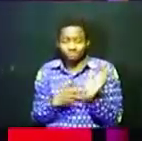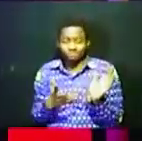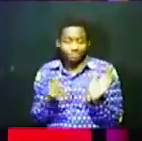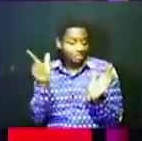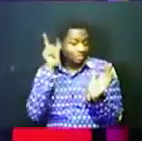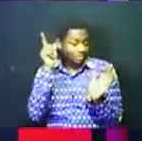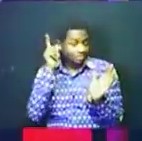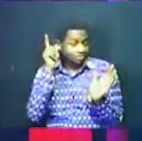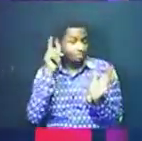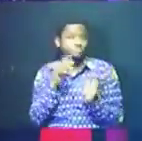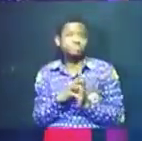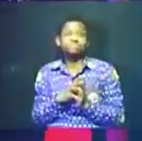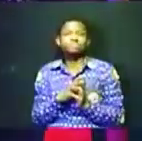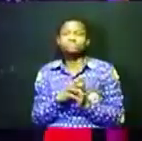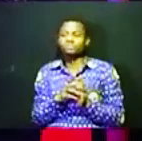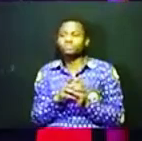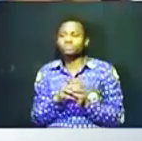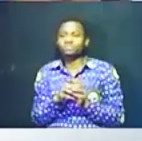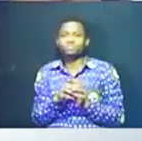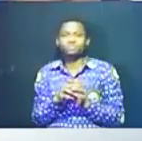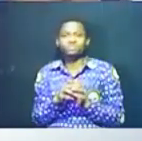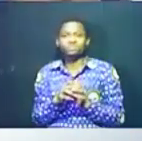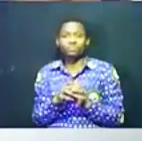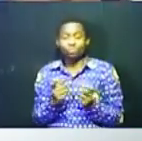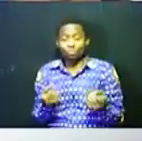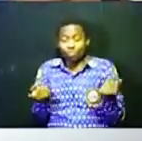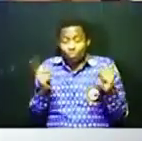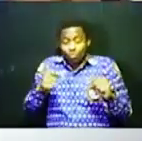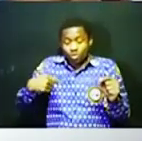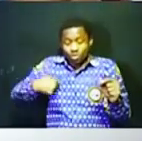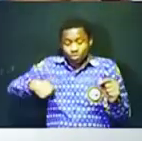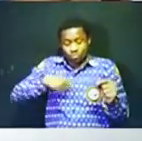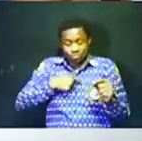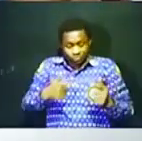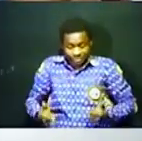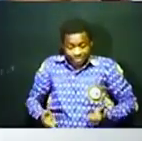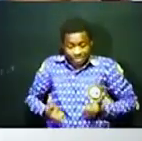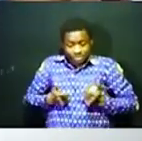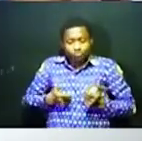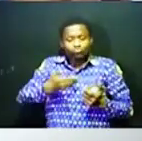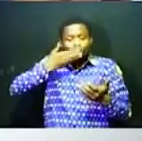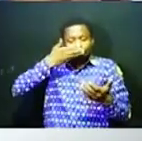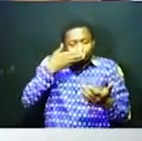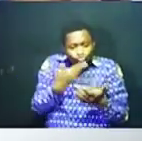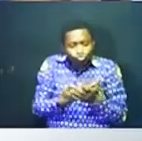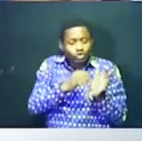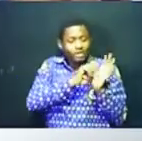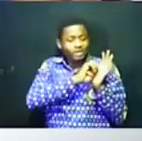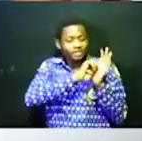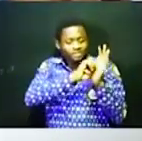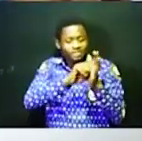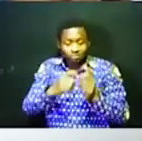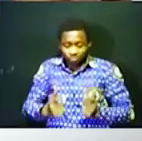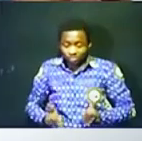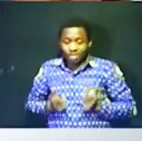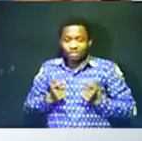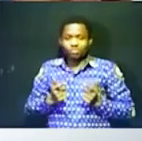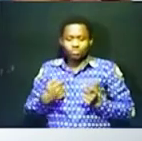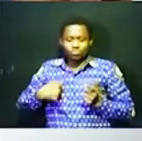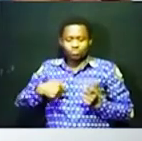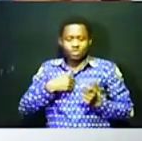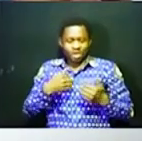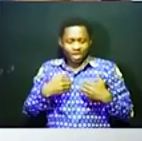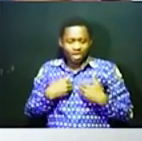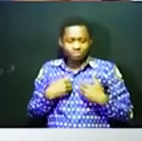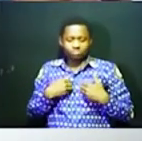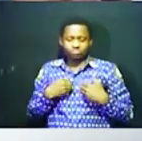one. When we lead responsible and exemplary marital lives, we have opportunity to at least